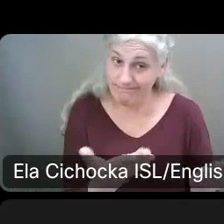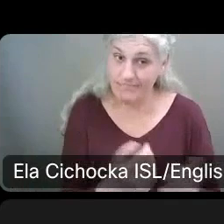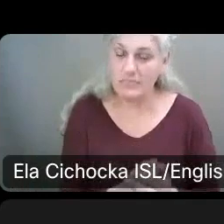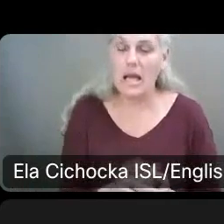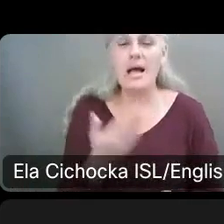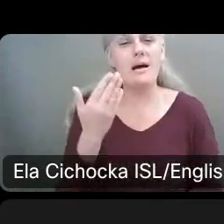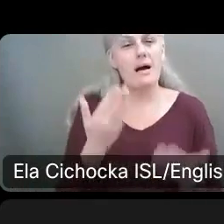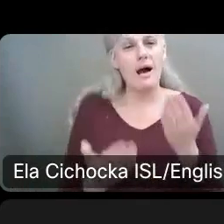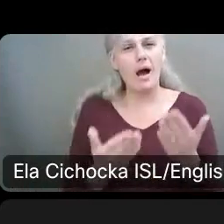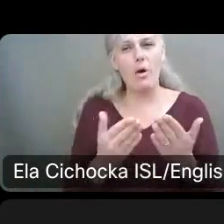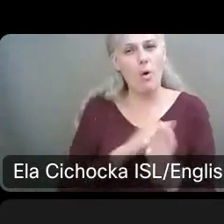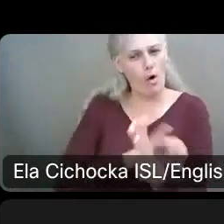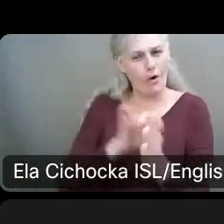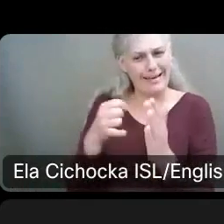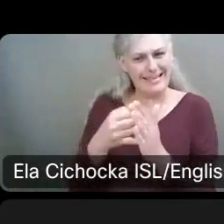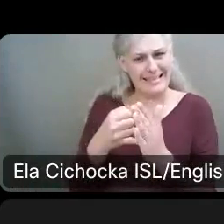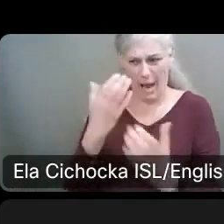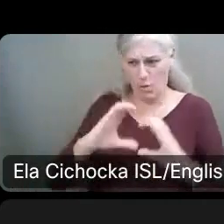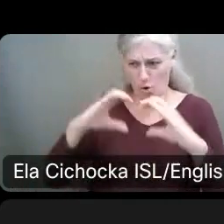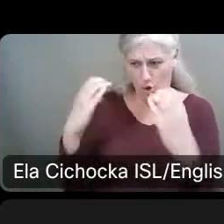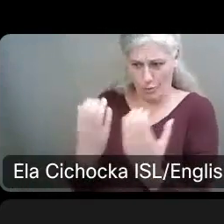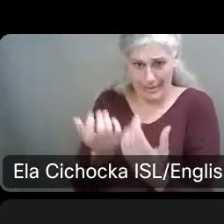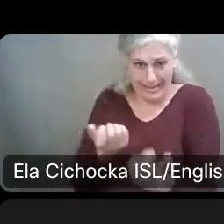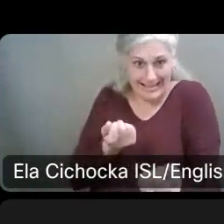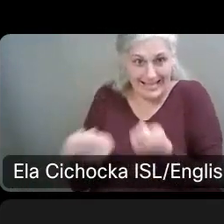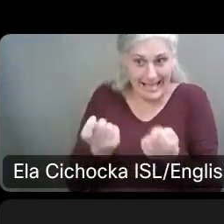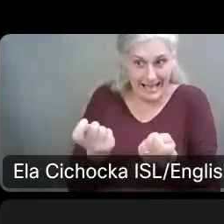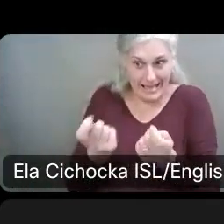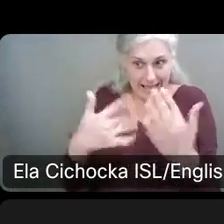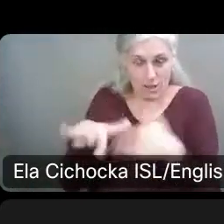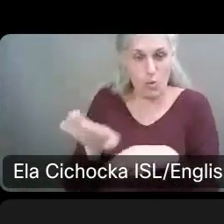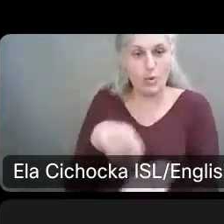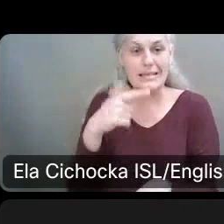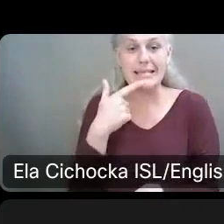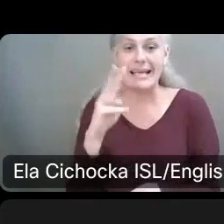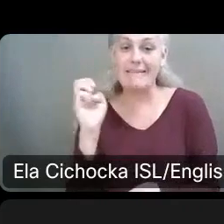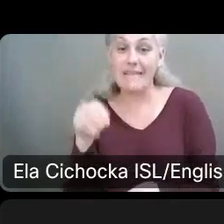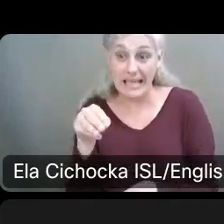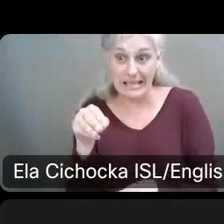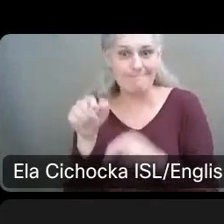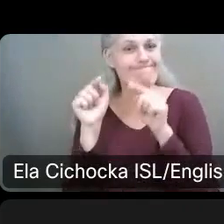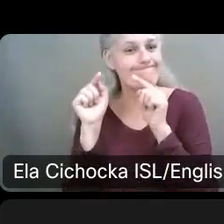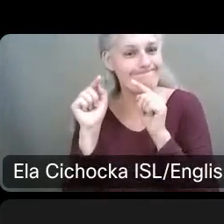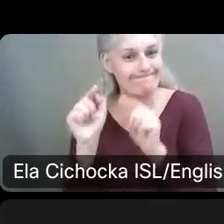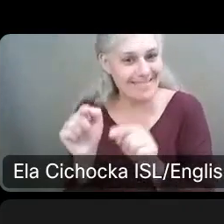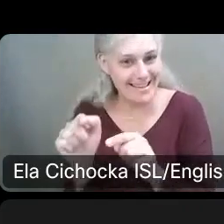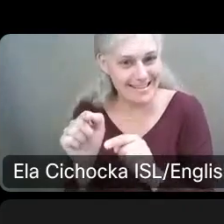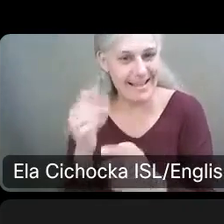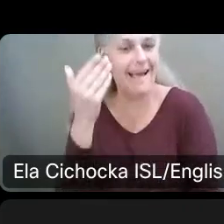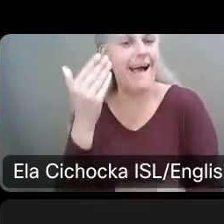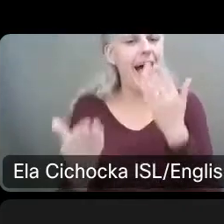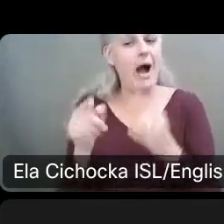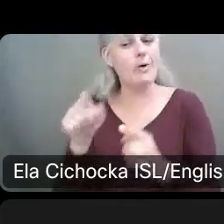How an organization, how a community deals with a second victim says a lot about how they view